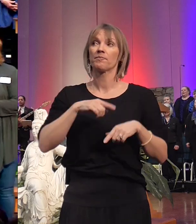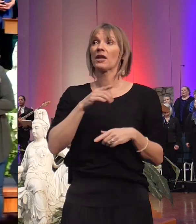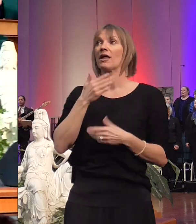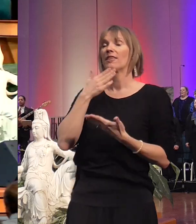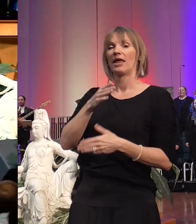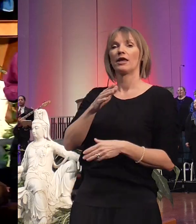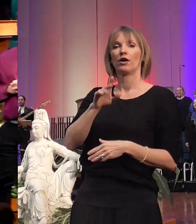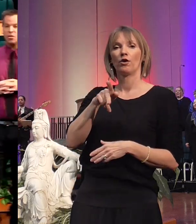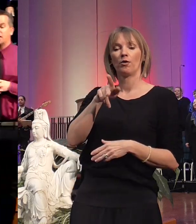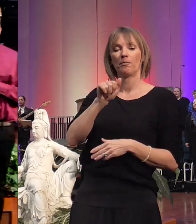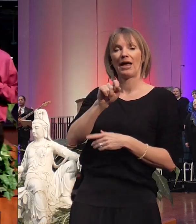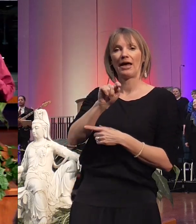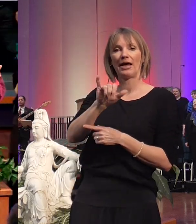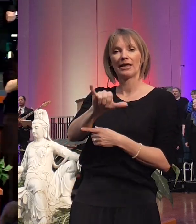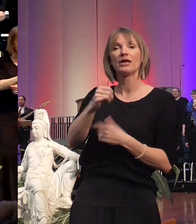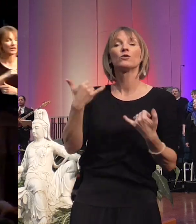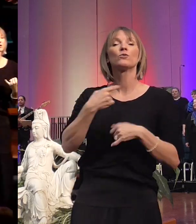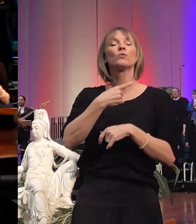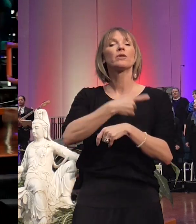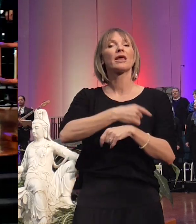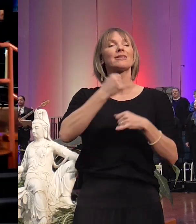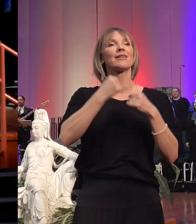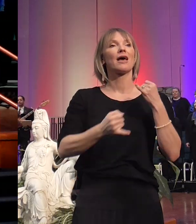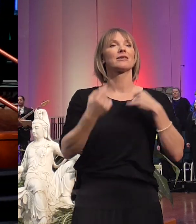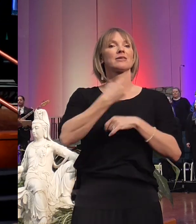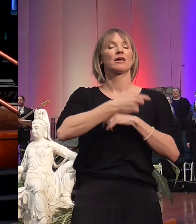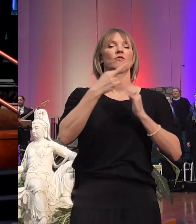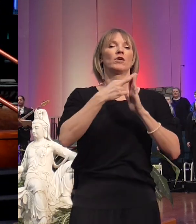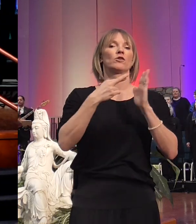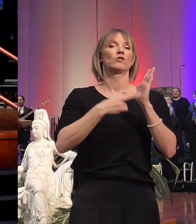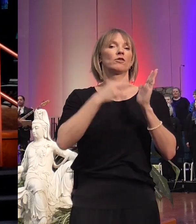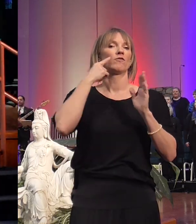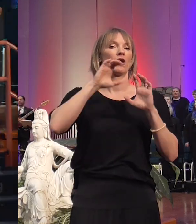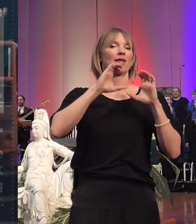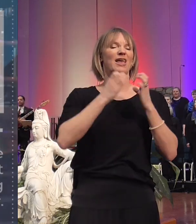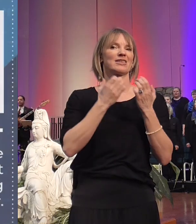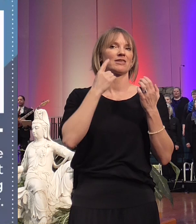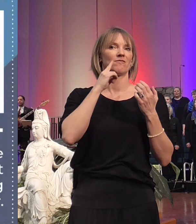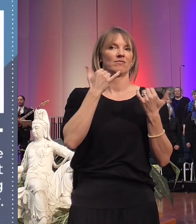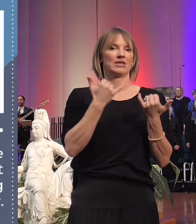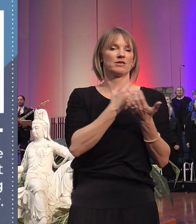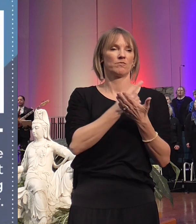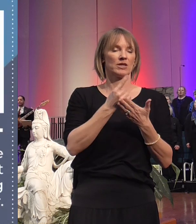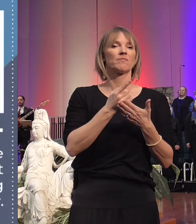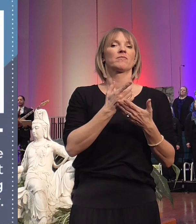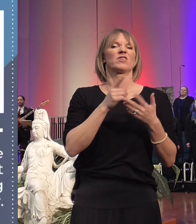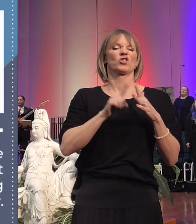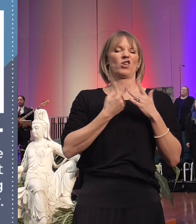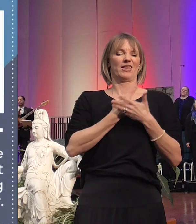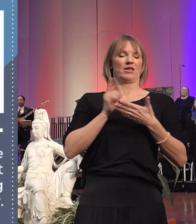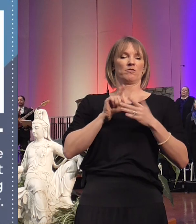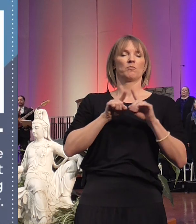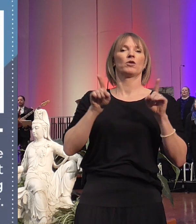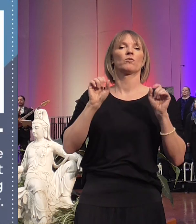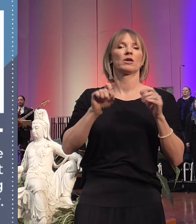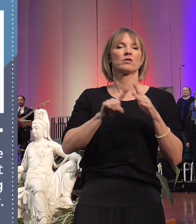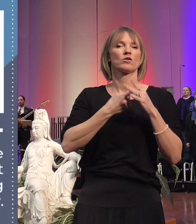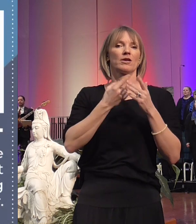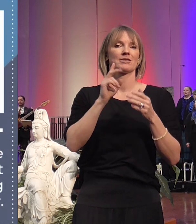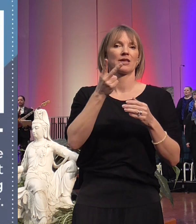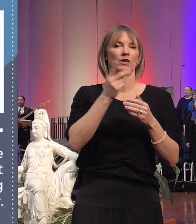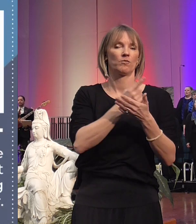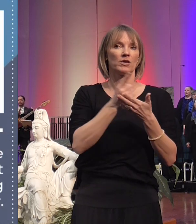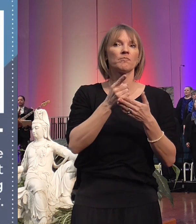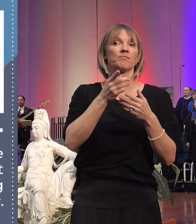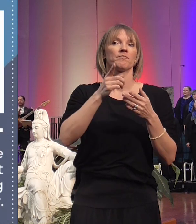Patty. Today is the last day to register for classes, or this week. So they started last week, but you can get into week 2. They're at a